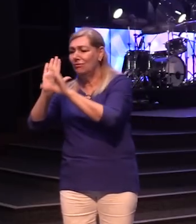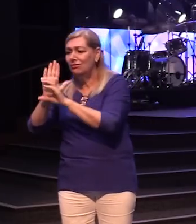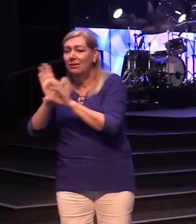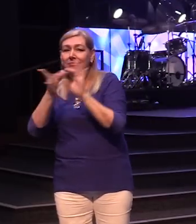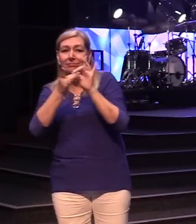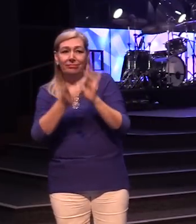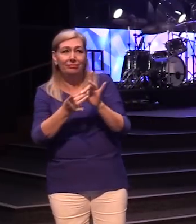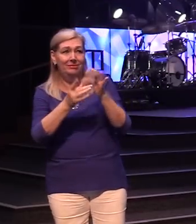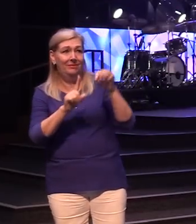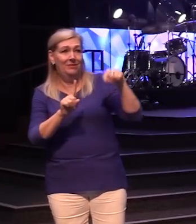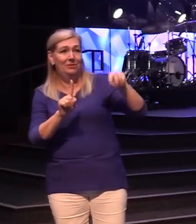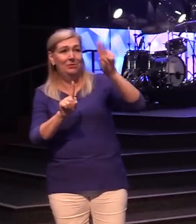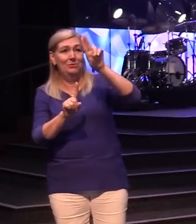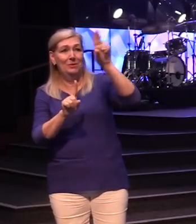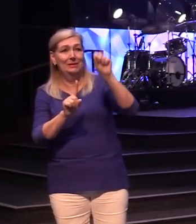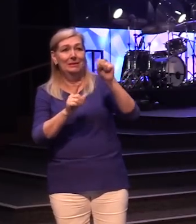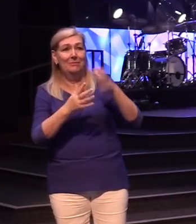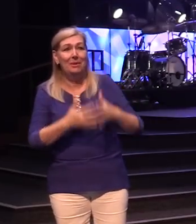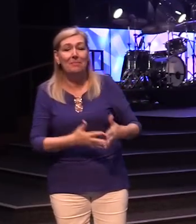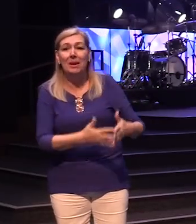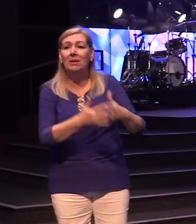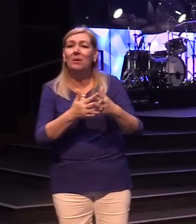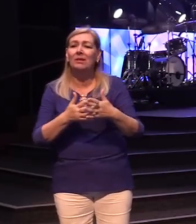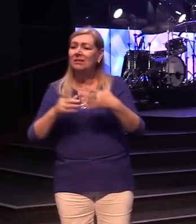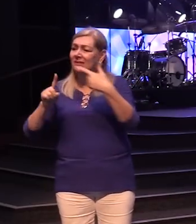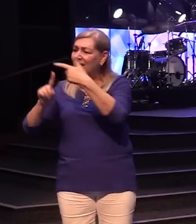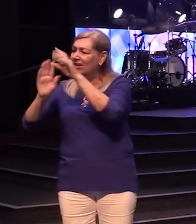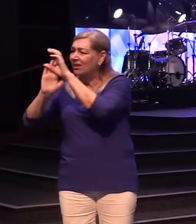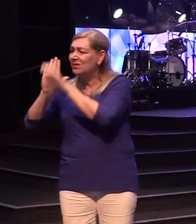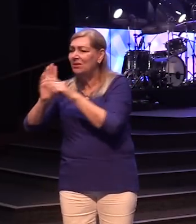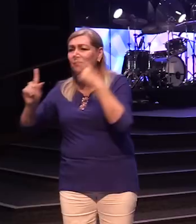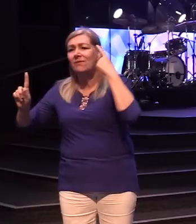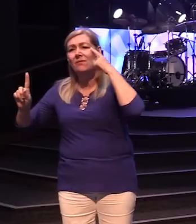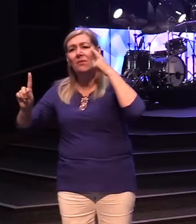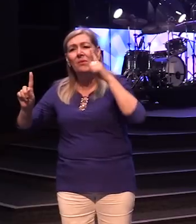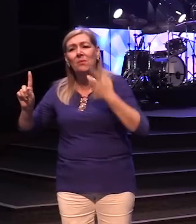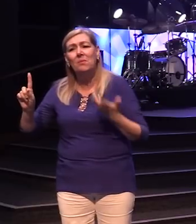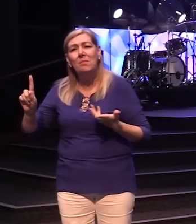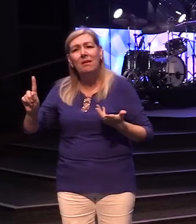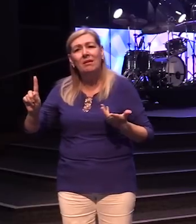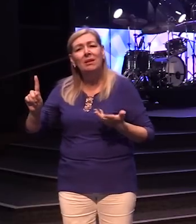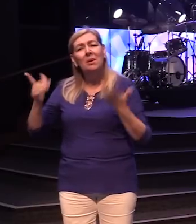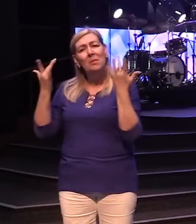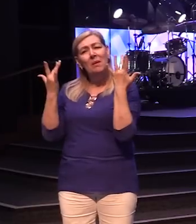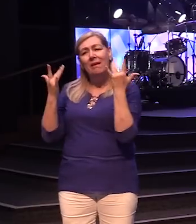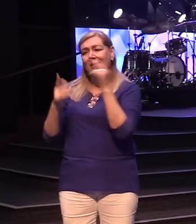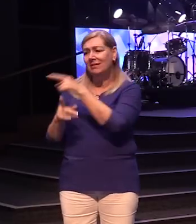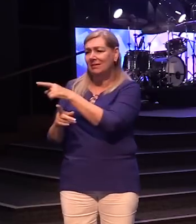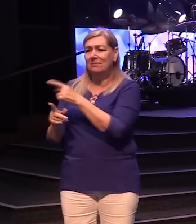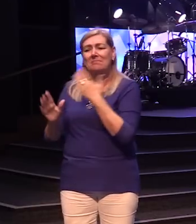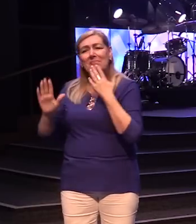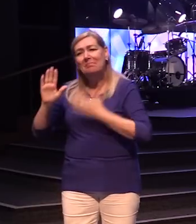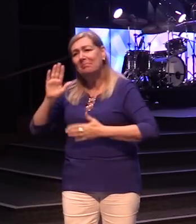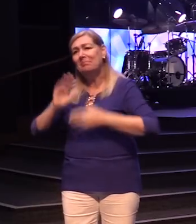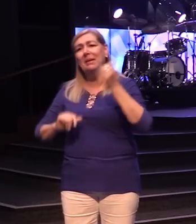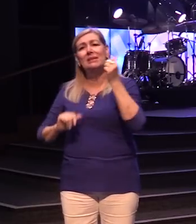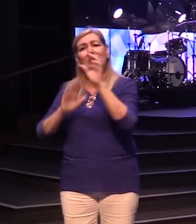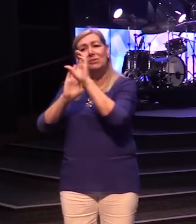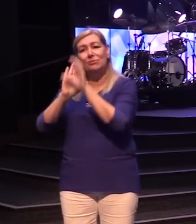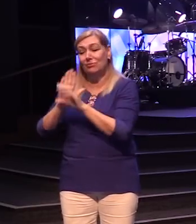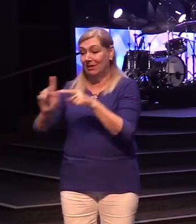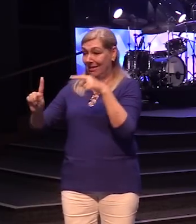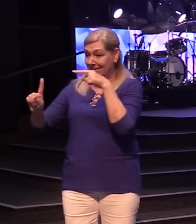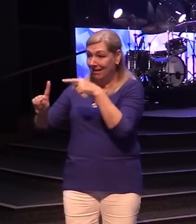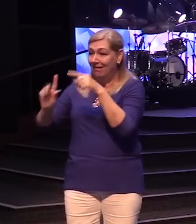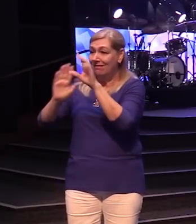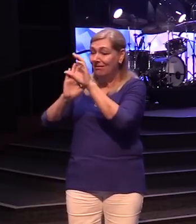States of America is all about at its fundamental best. The